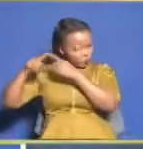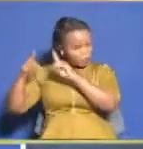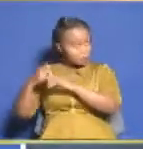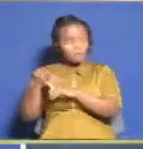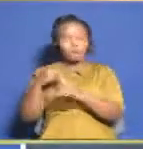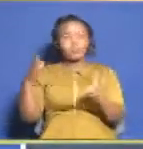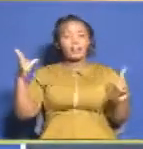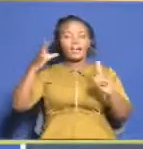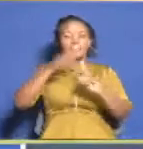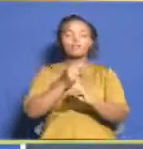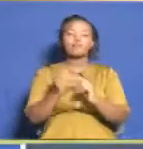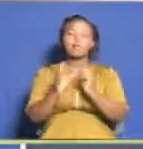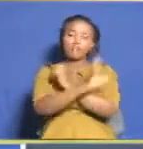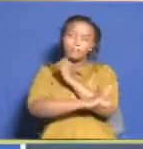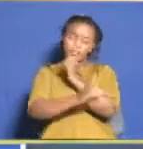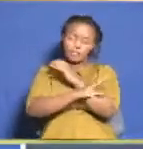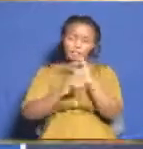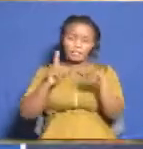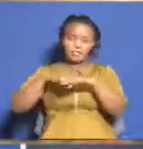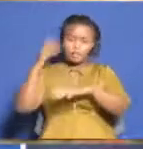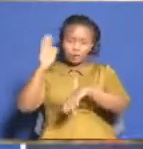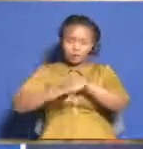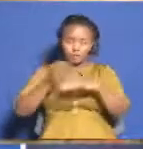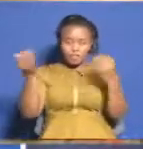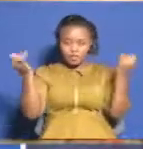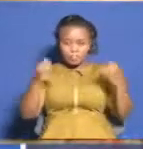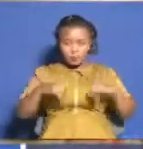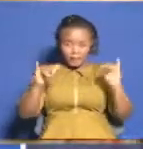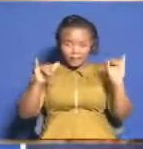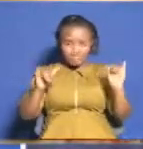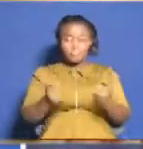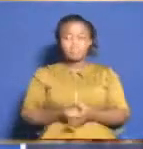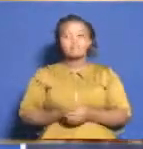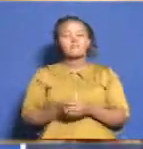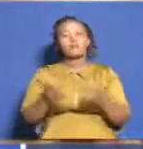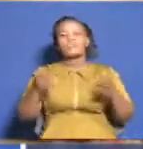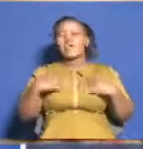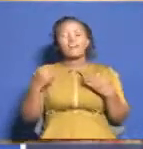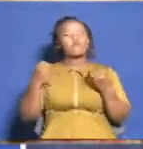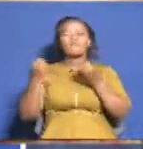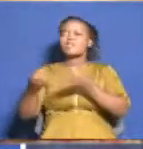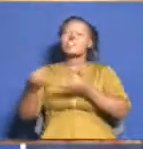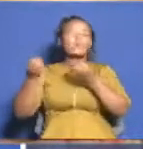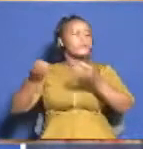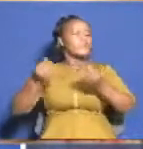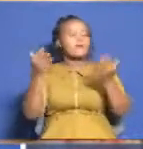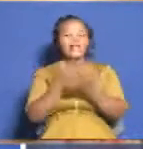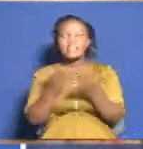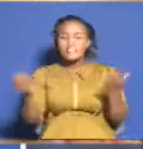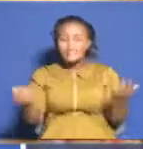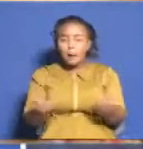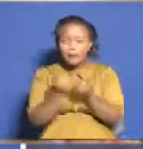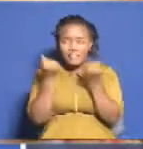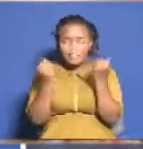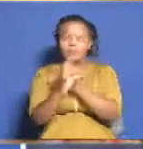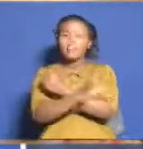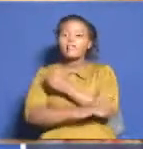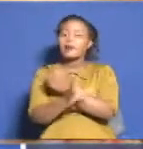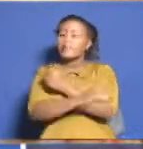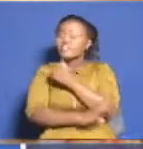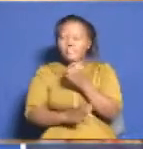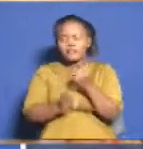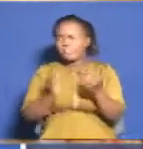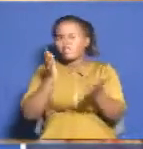hili tangu ilipojipatia uhuru. Because there are so many things happening in the country, the way life is, how I view